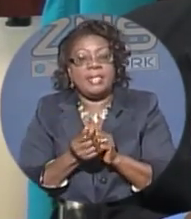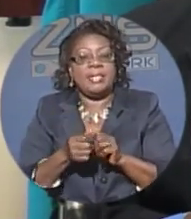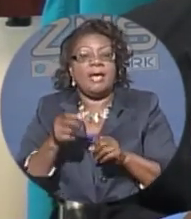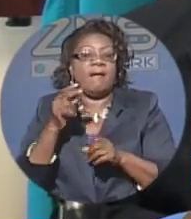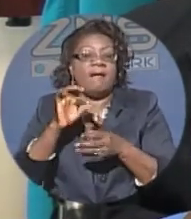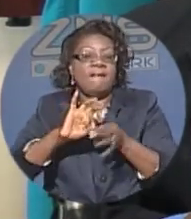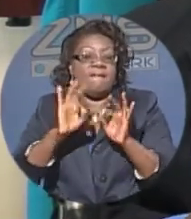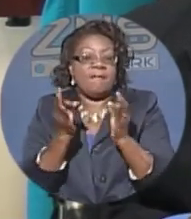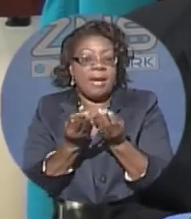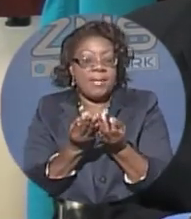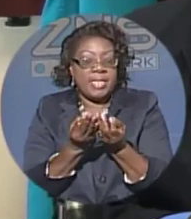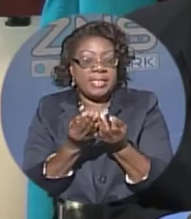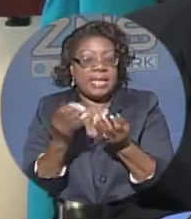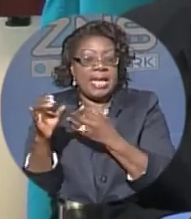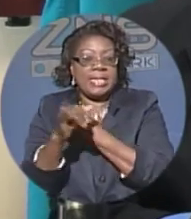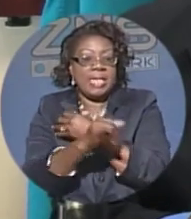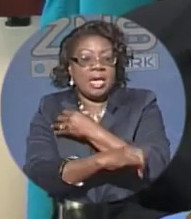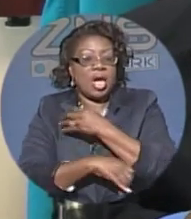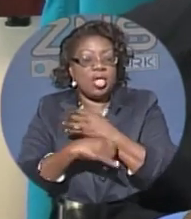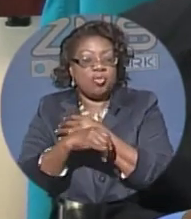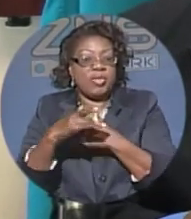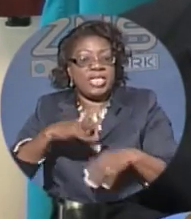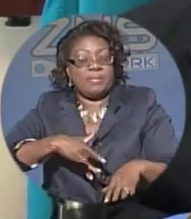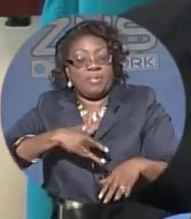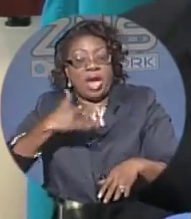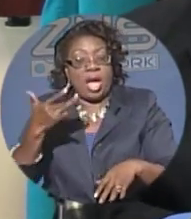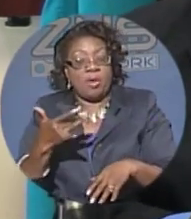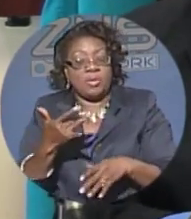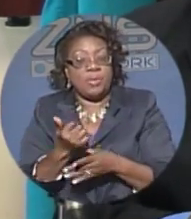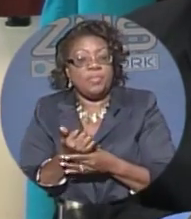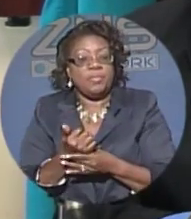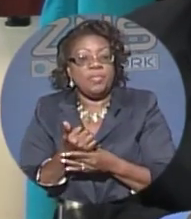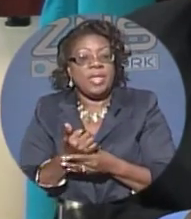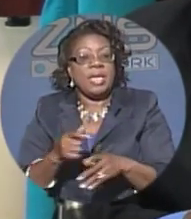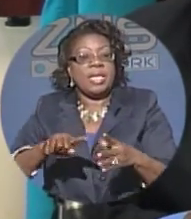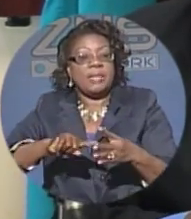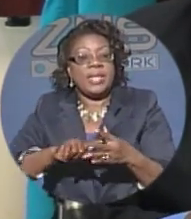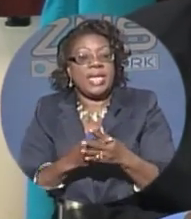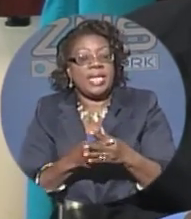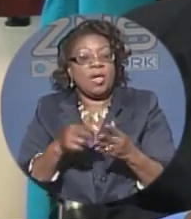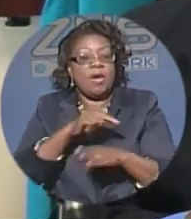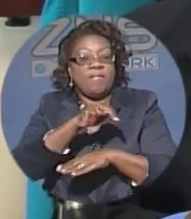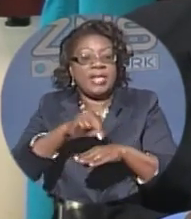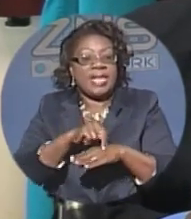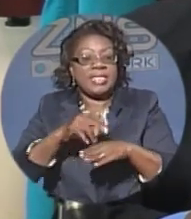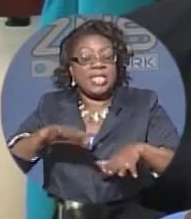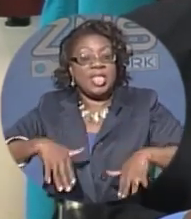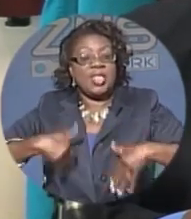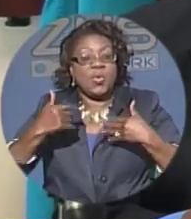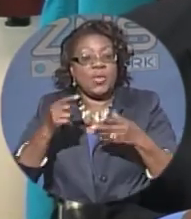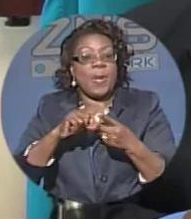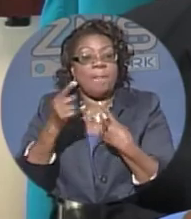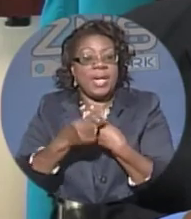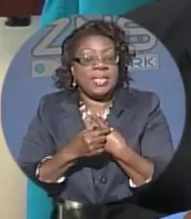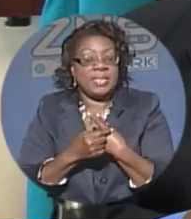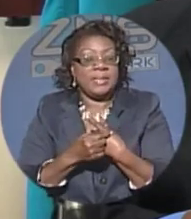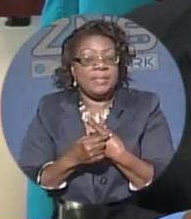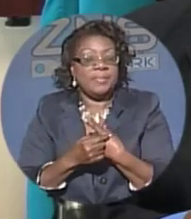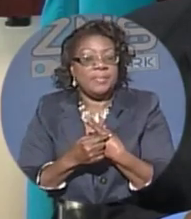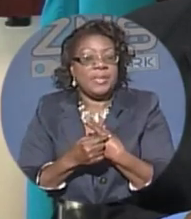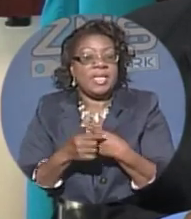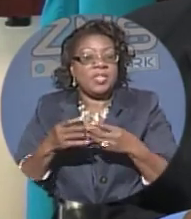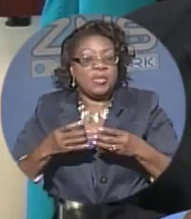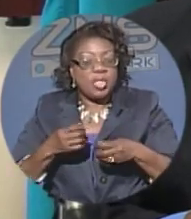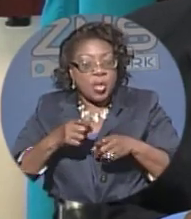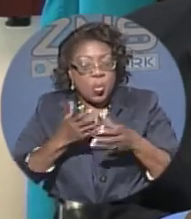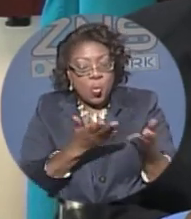proud. And so to stop and to celebrate them at the beginning of National Youth Month, to me, it's just so fitting. And so I want to